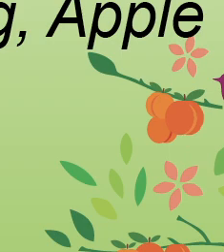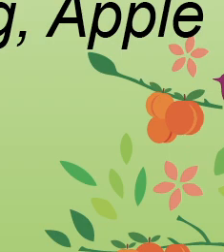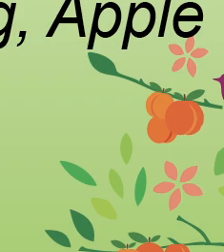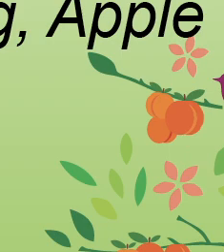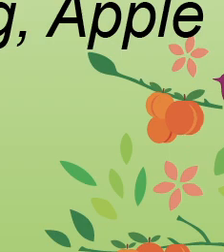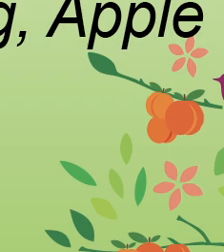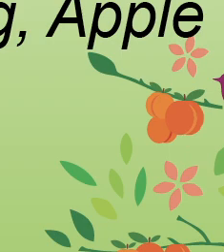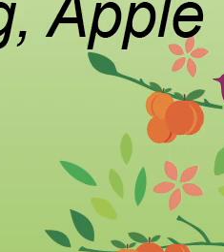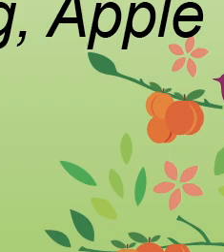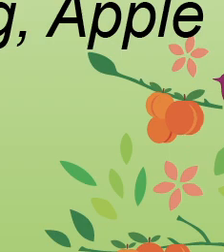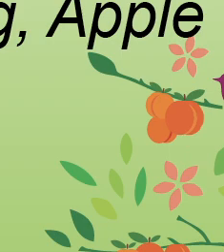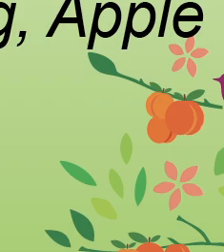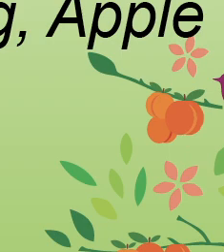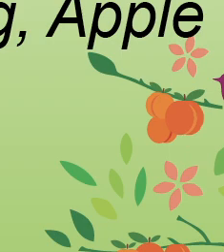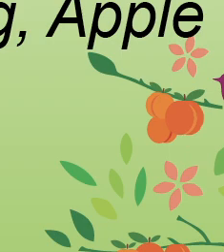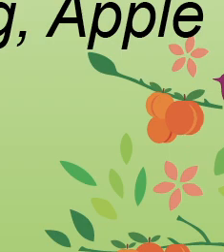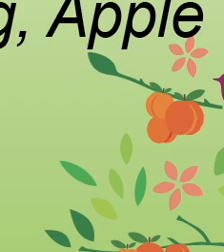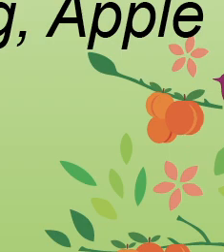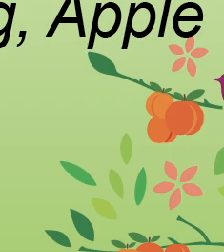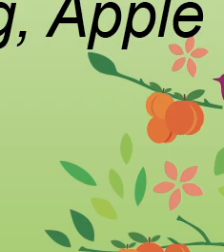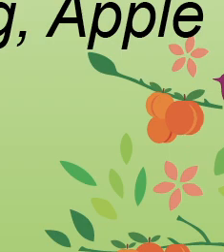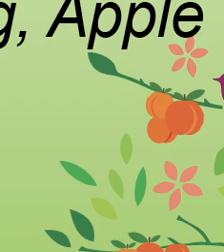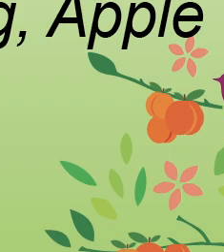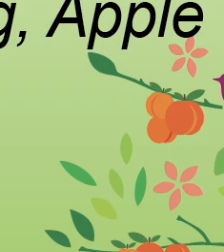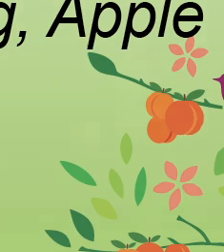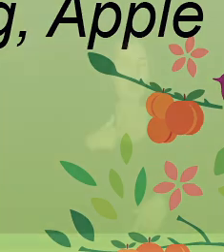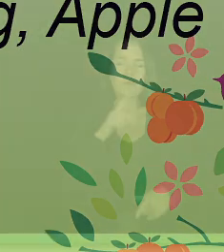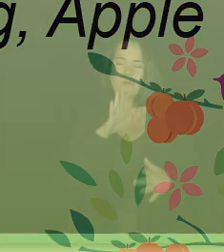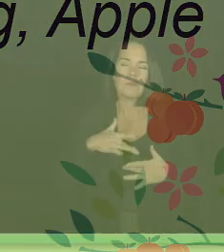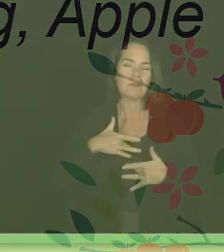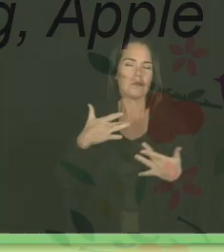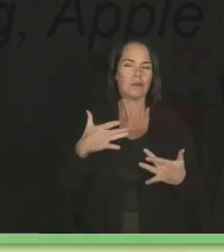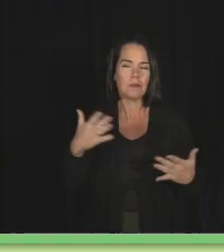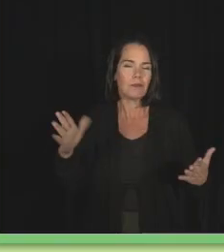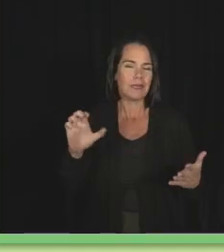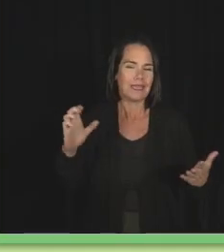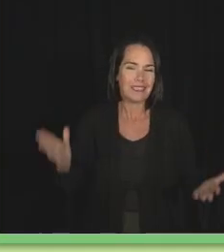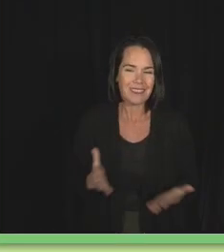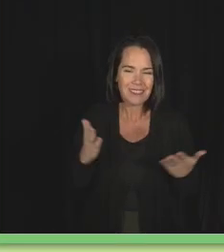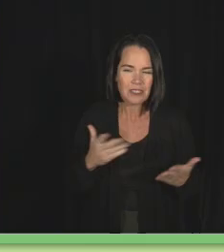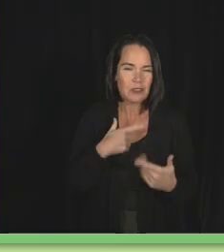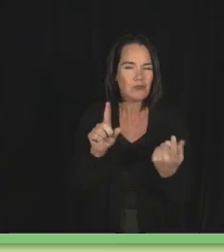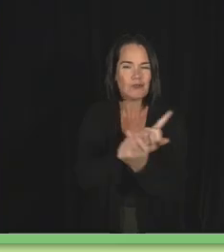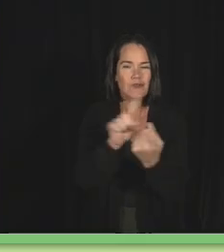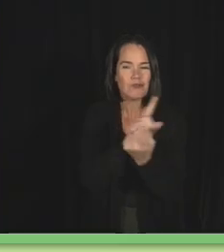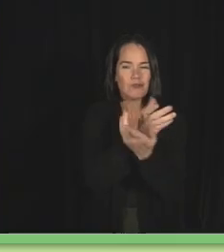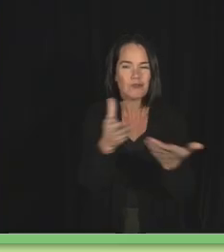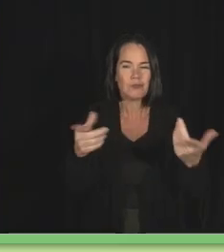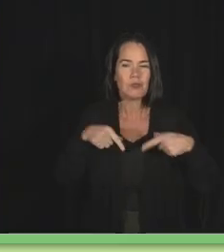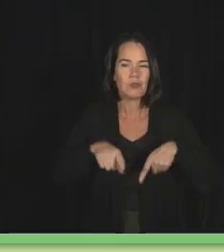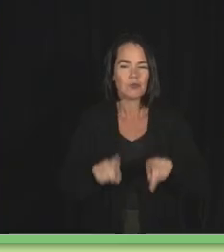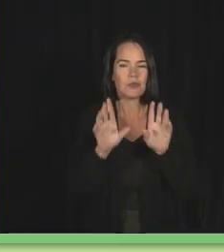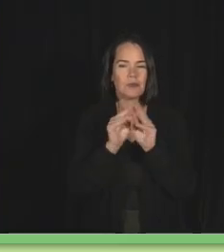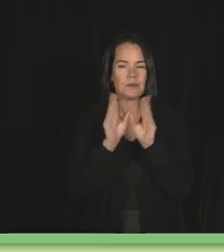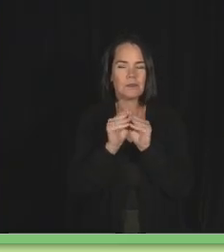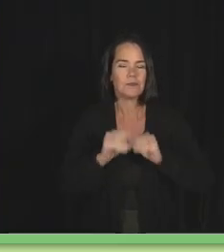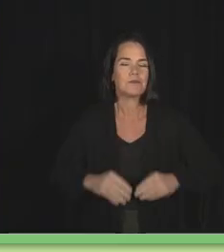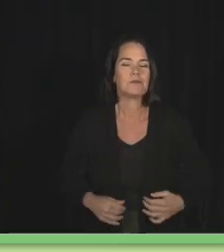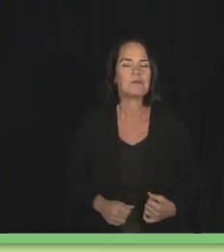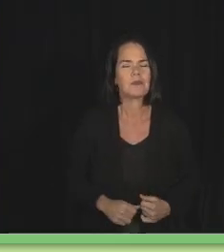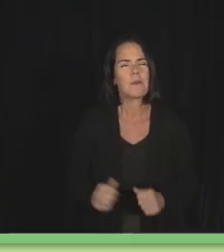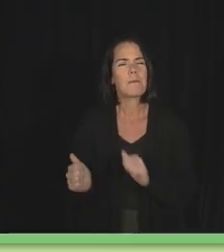Hello, everyone. My name is Madhu, and I'm truly excited to be here to meet you all in that conference. So in the world of